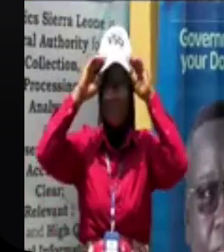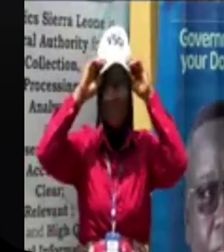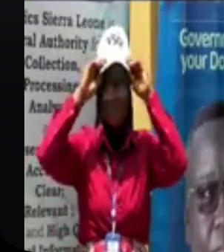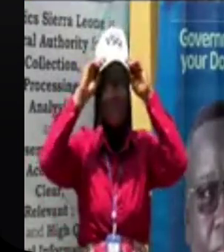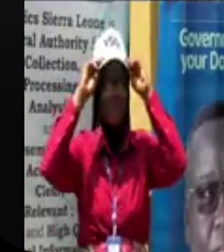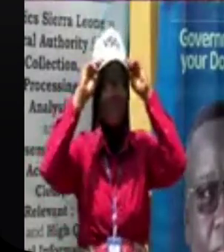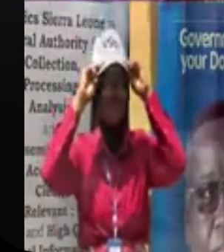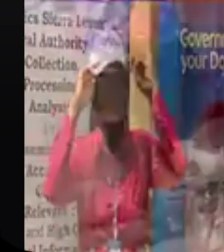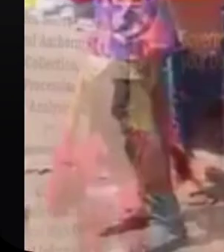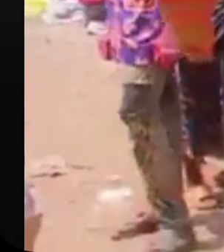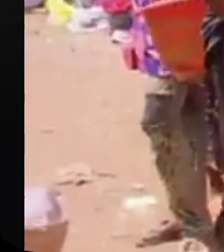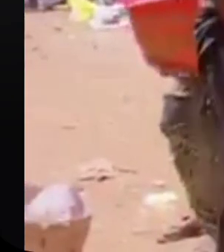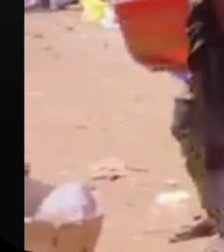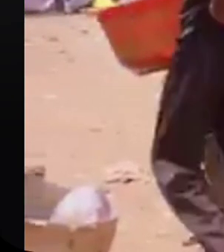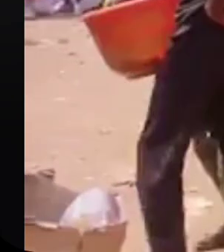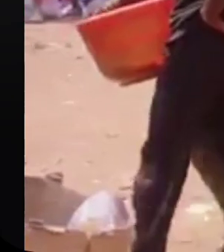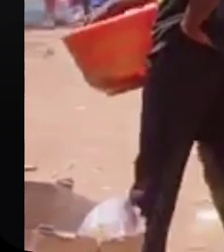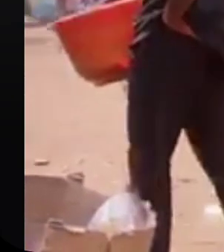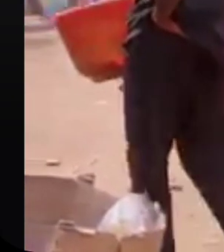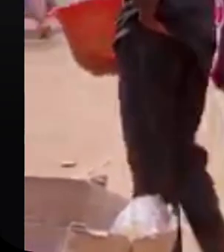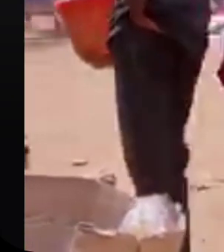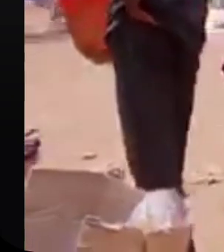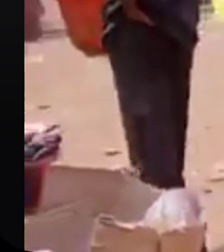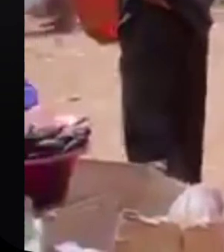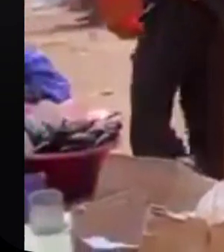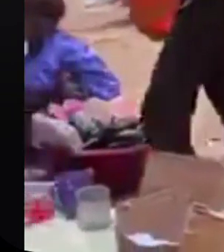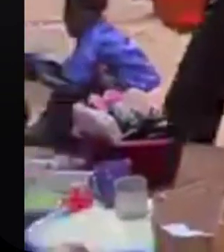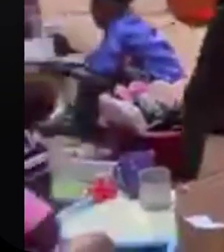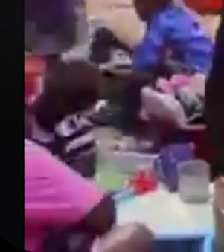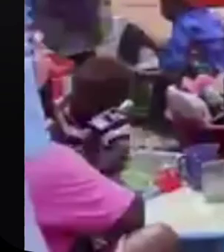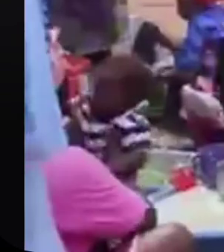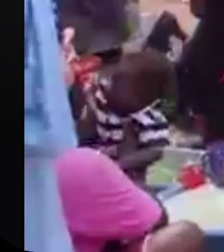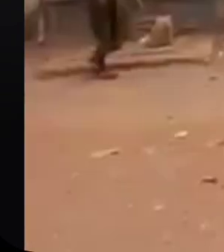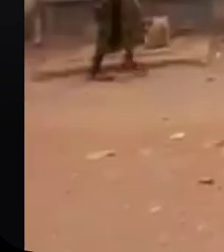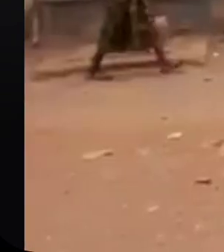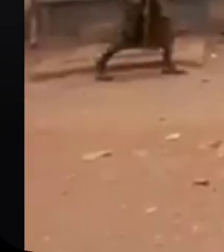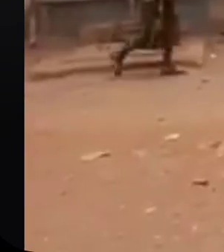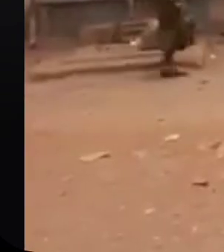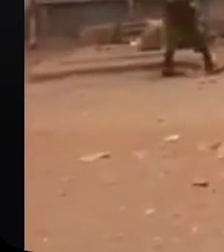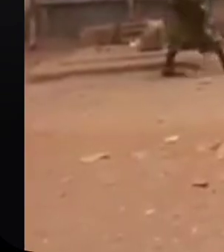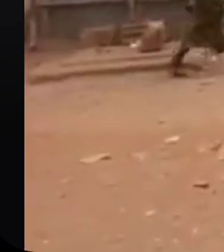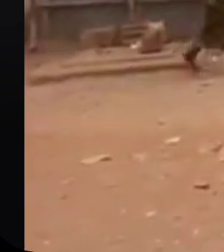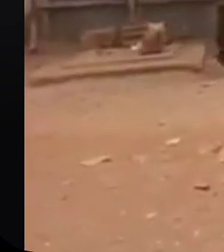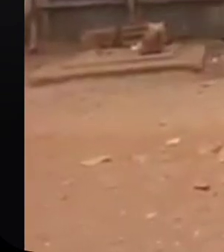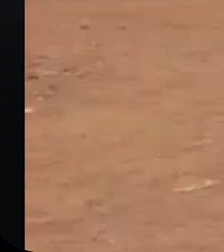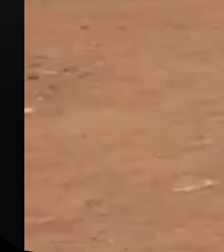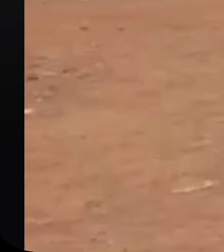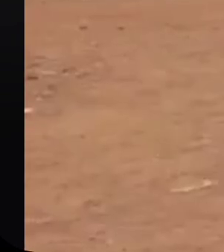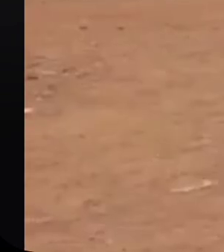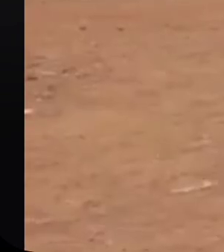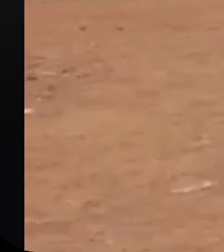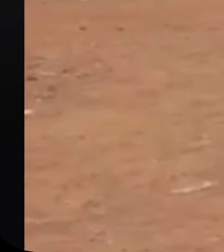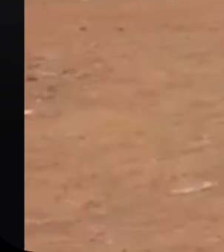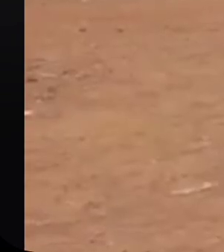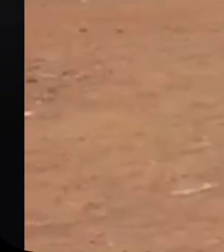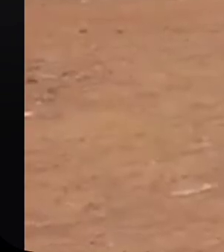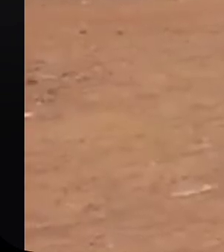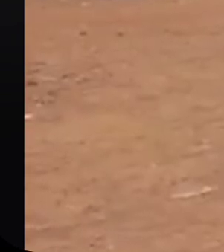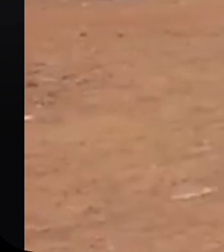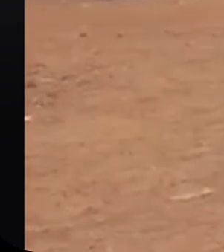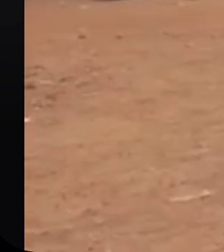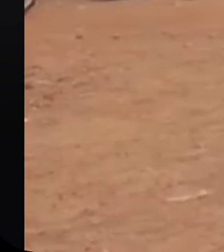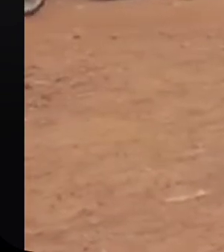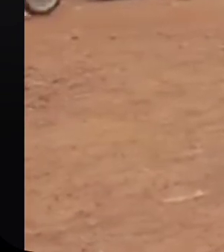Vintage point. Yeah, na Bamo Eluma. Na my name is Zainab Ali Kanu. Some law they don't pass 30 years. So if it's for me then